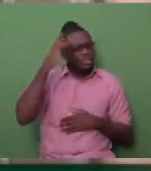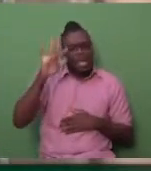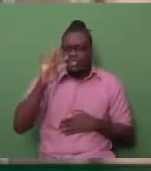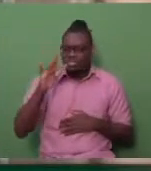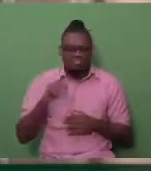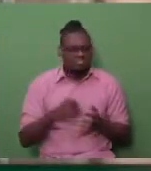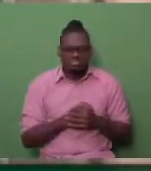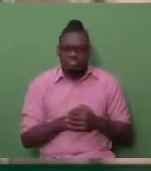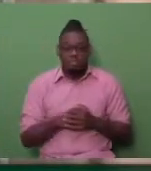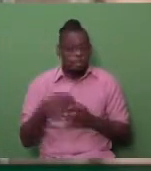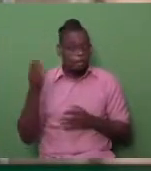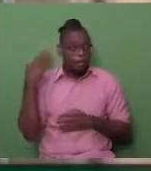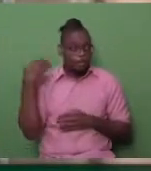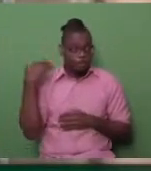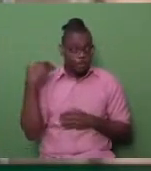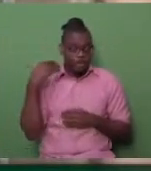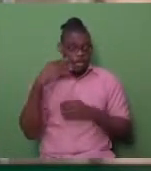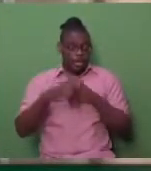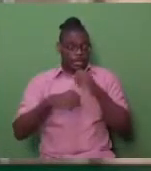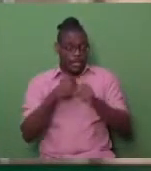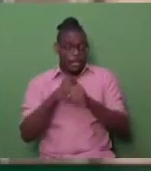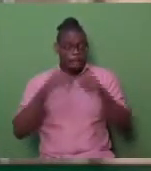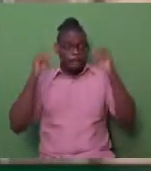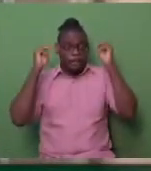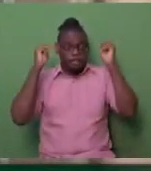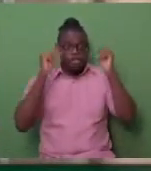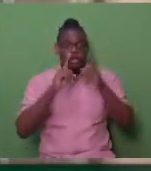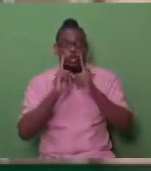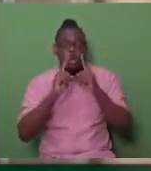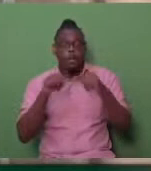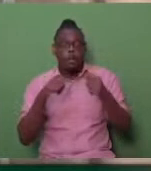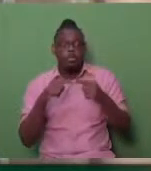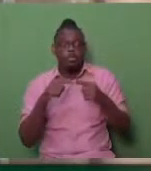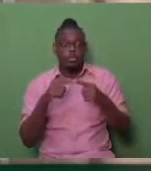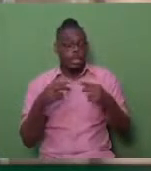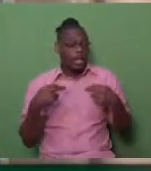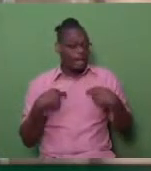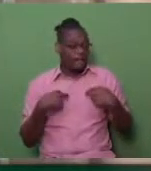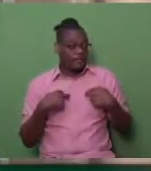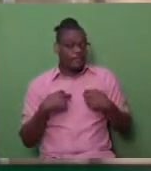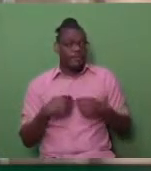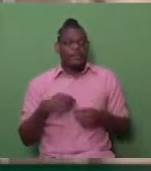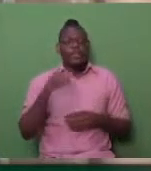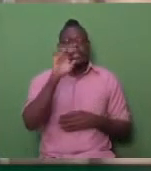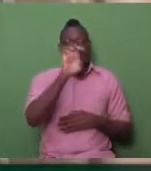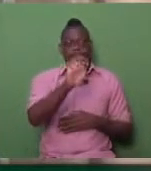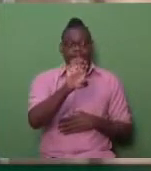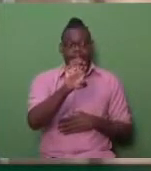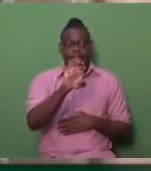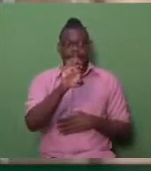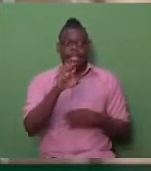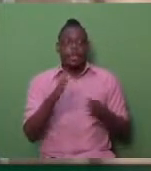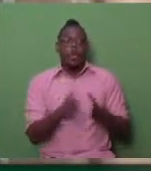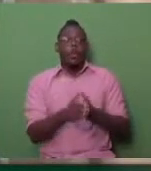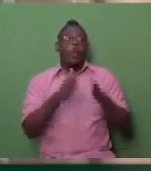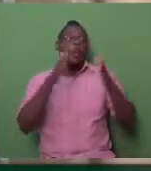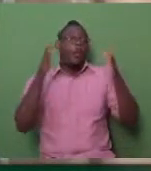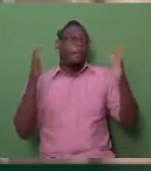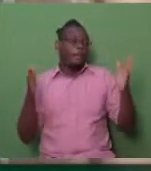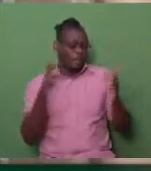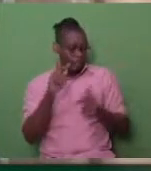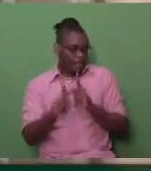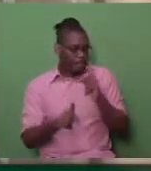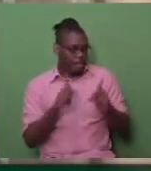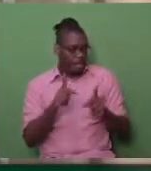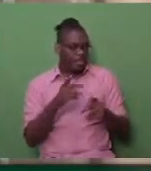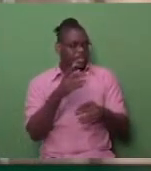business operations and government services. This year, we have another repeated promise of harmonizing all